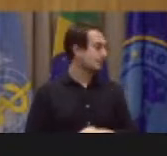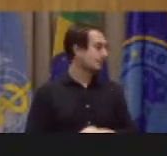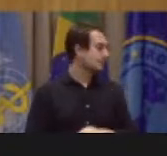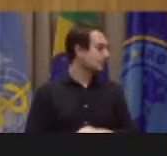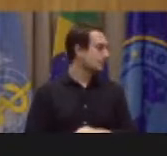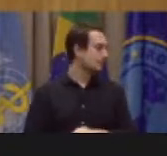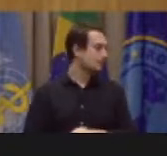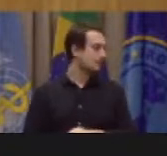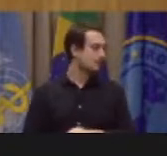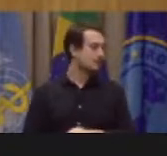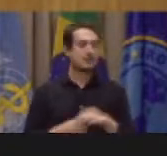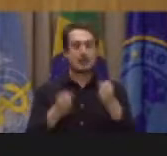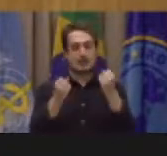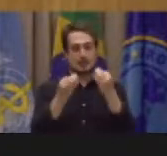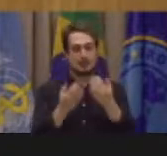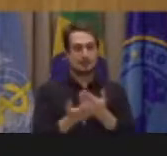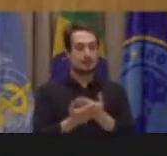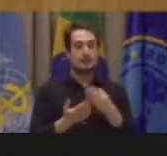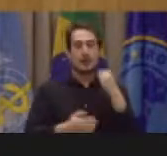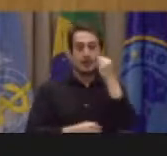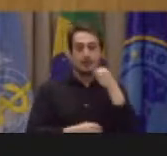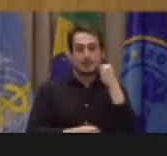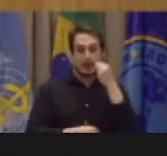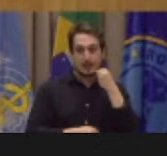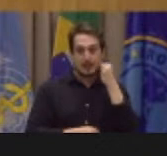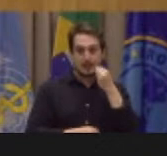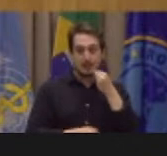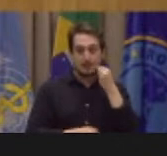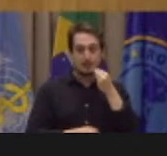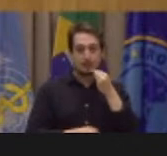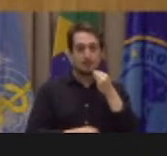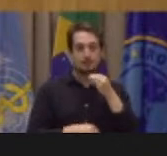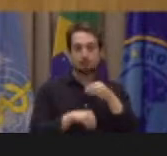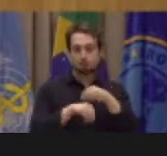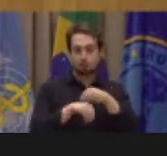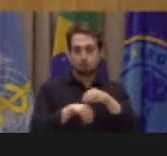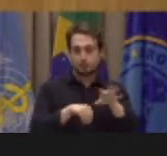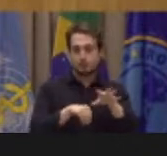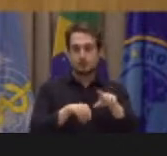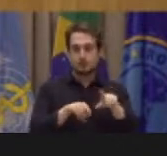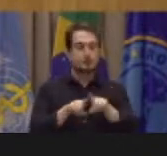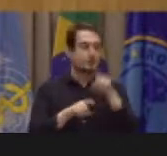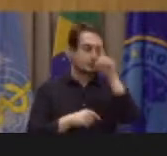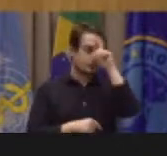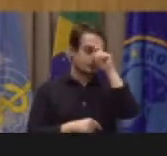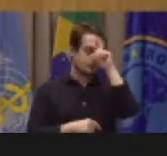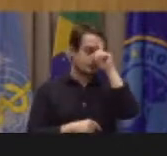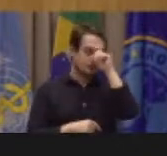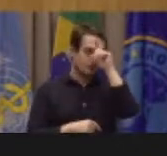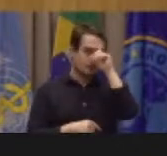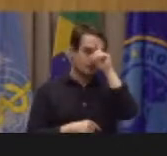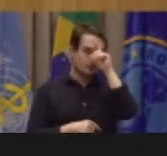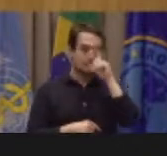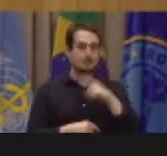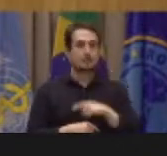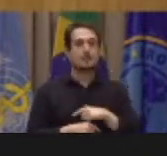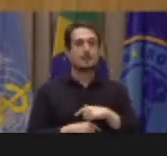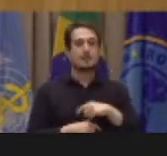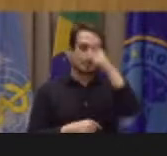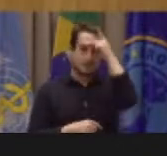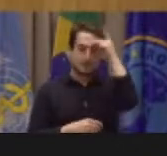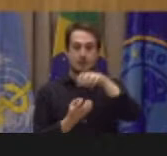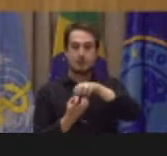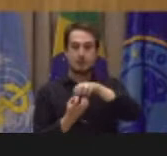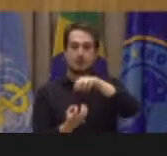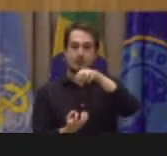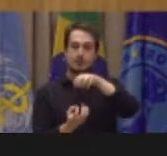Professor Thais da Silva. She's going to tell us a little bit of the experience of Eduardo Campos